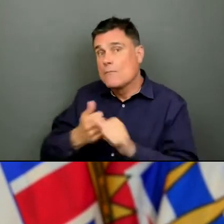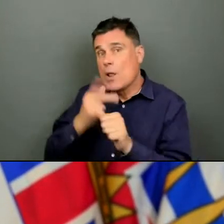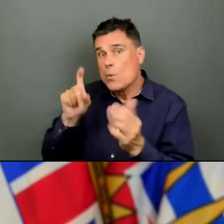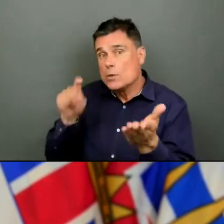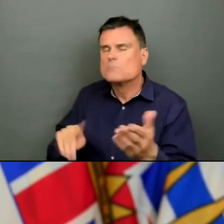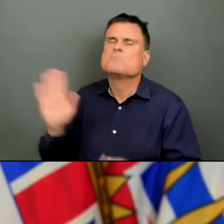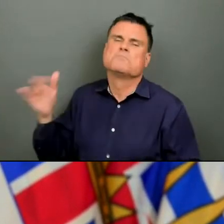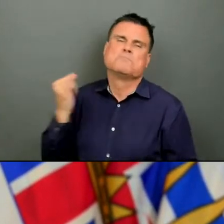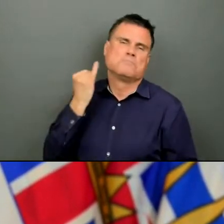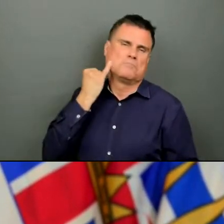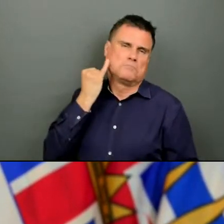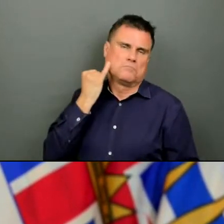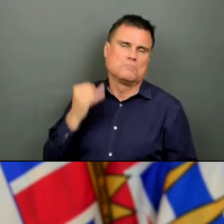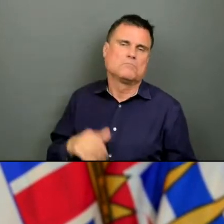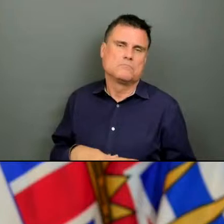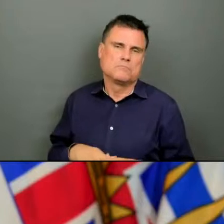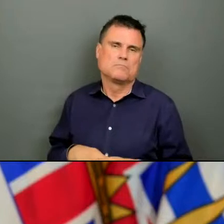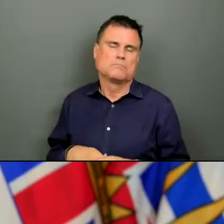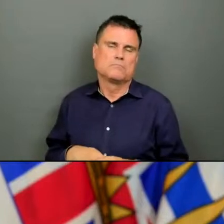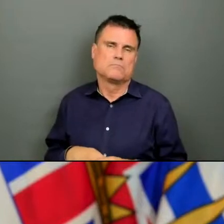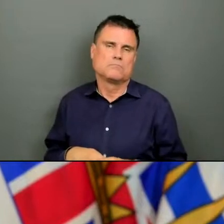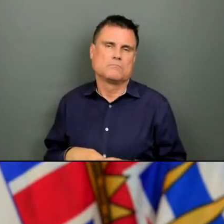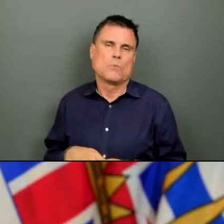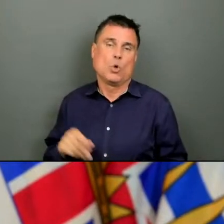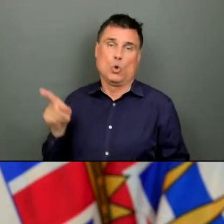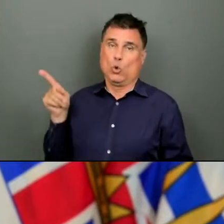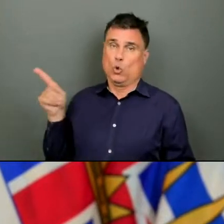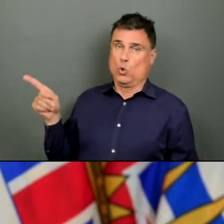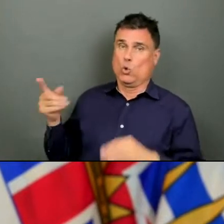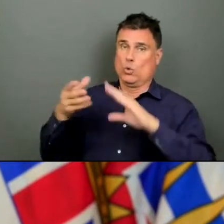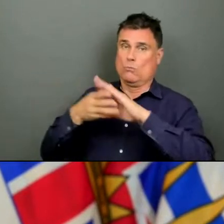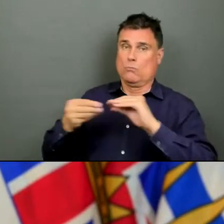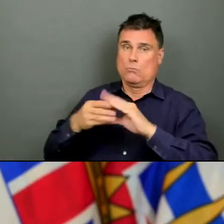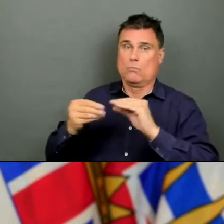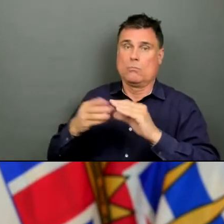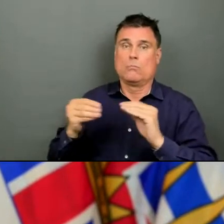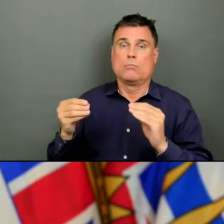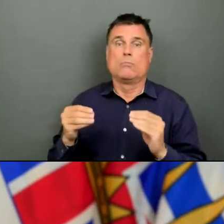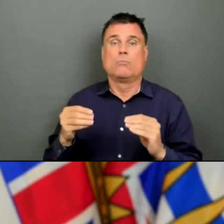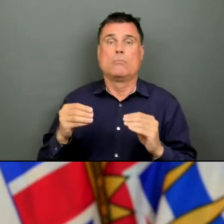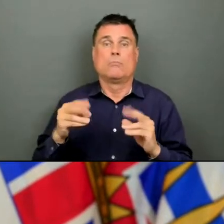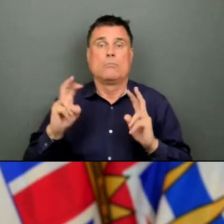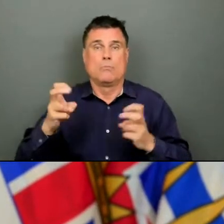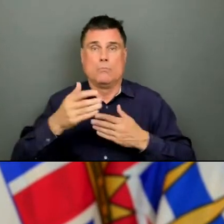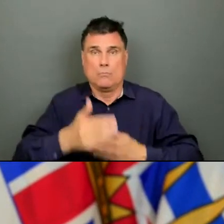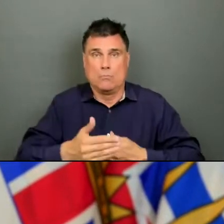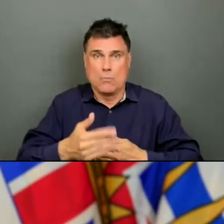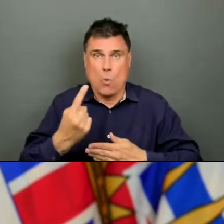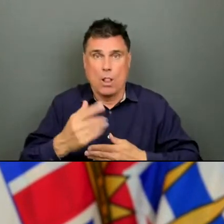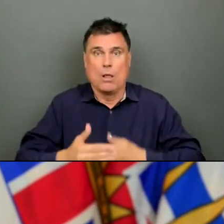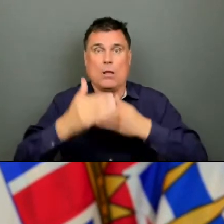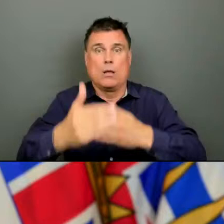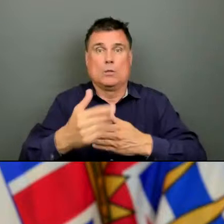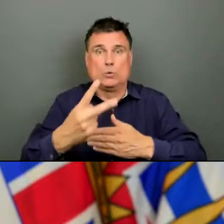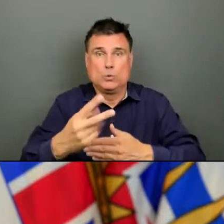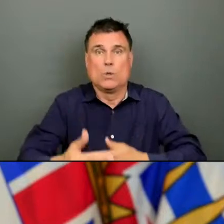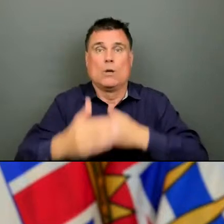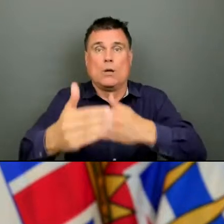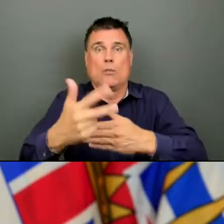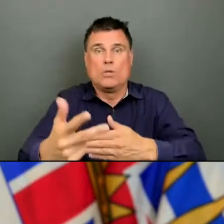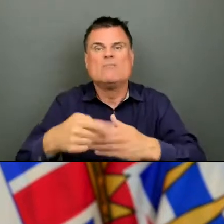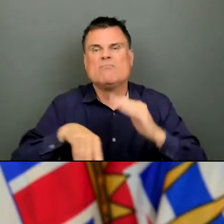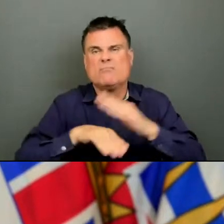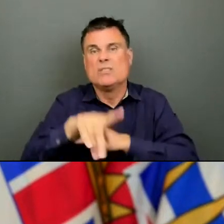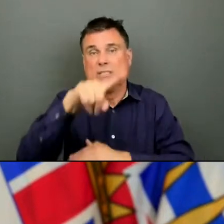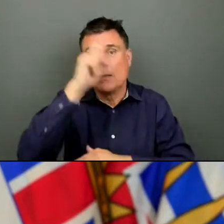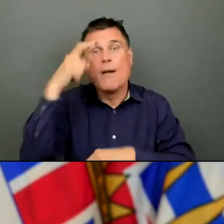similar vein, so we're talking about these restart phases next week and through the summer. I'm just looking ahead to the fall and